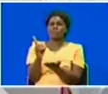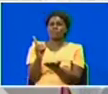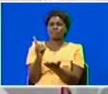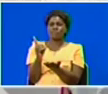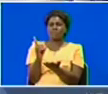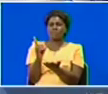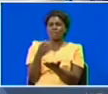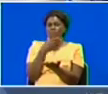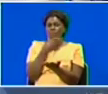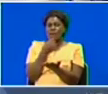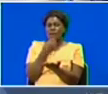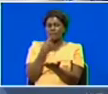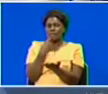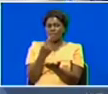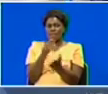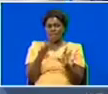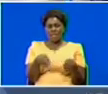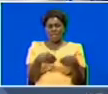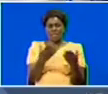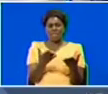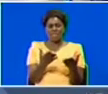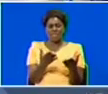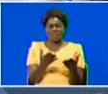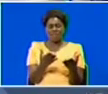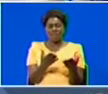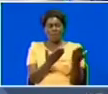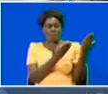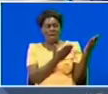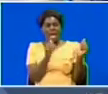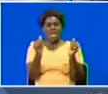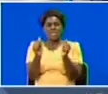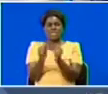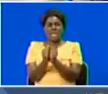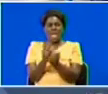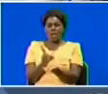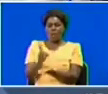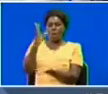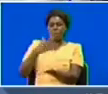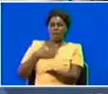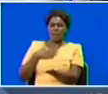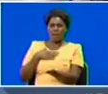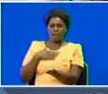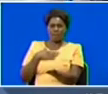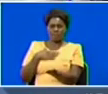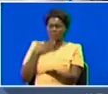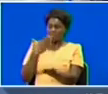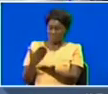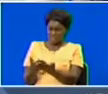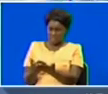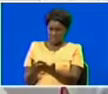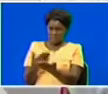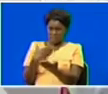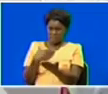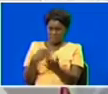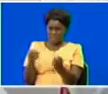just texted me. She's just like, Patia Boni 10 bob yangu. Asante. And I'm going to account for every single cent. Right. So the money will be accounted for. I'm bringing